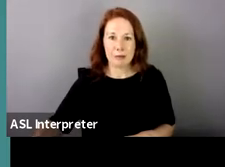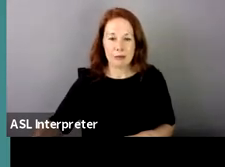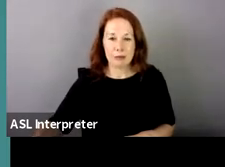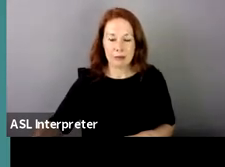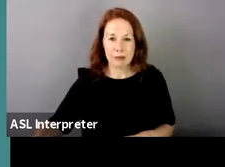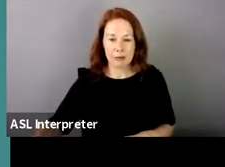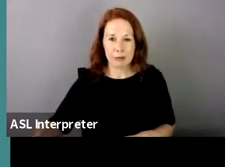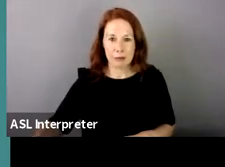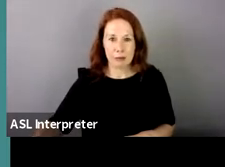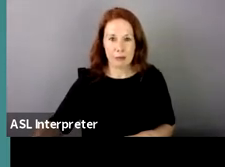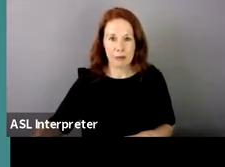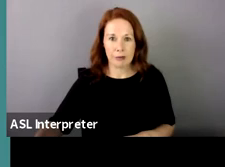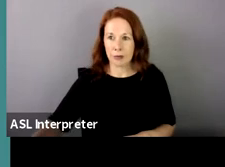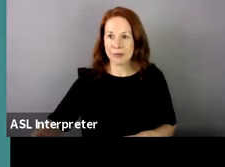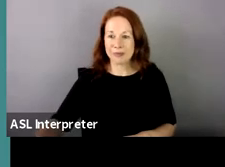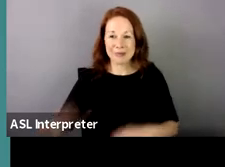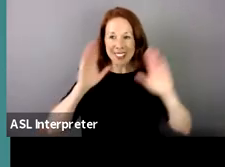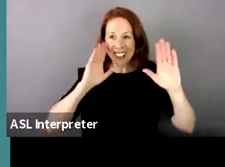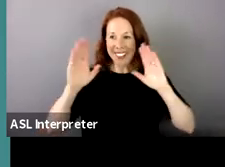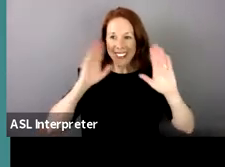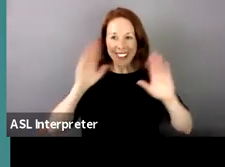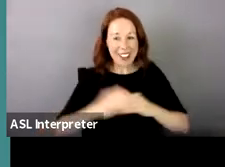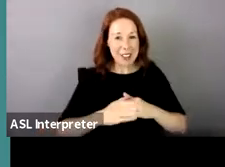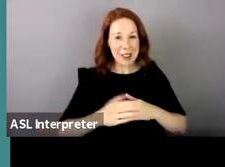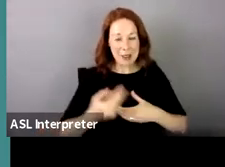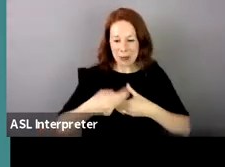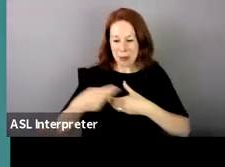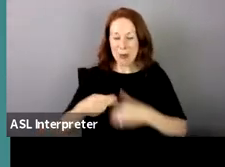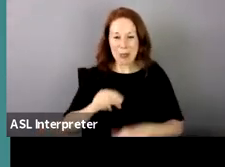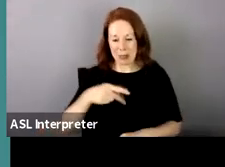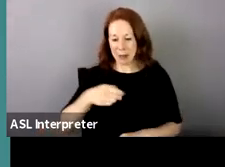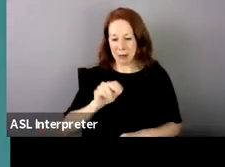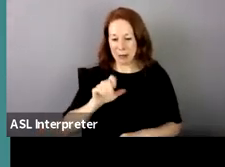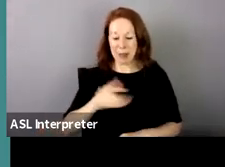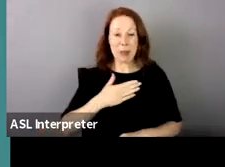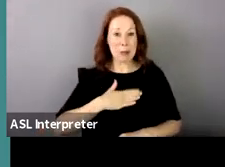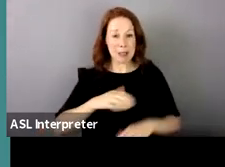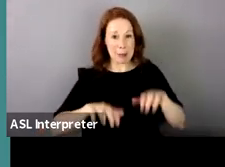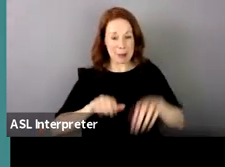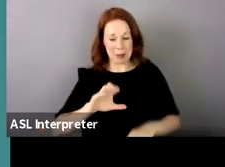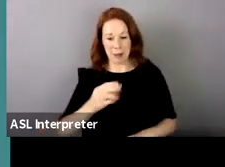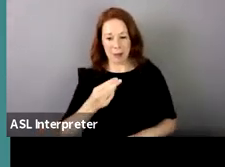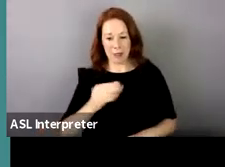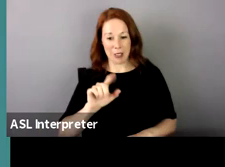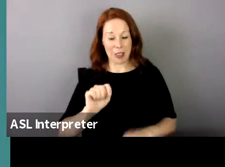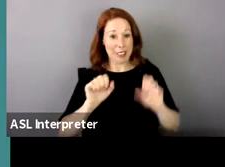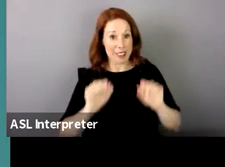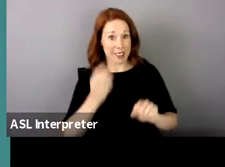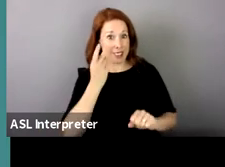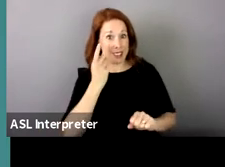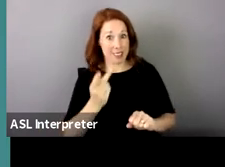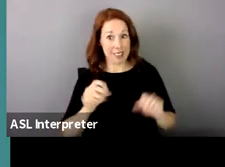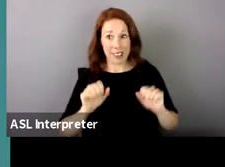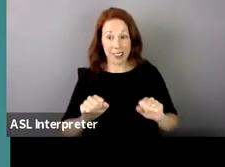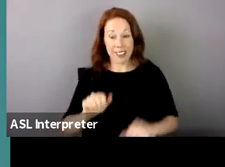And hi, I know some folks are watching. They've joined us already as panelists. If you could put in the chat that you are seeing